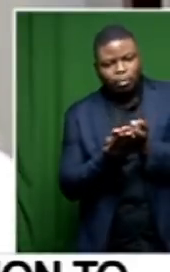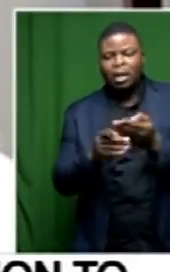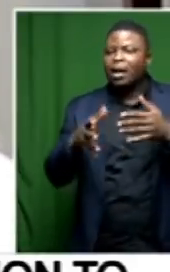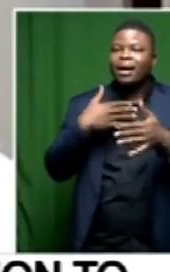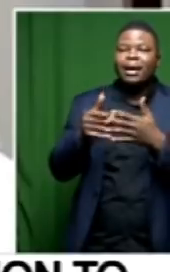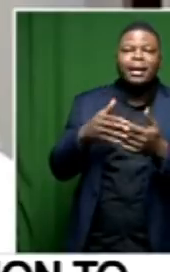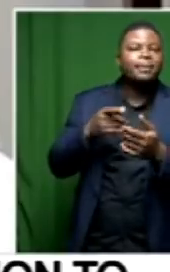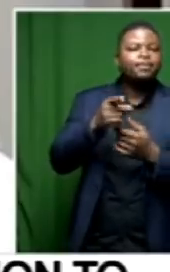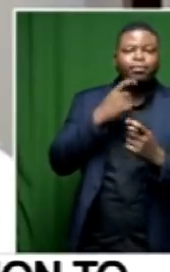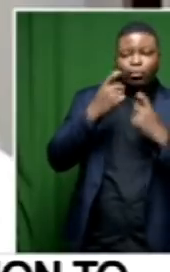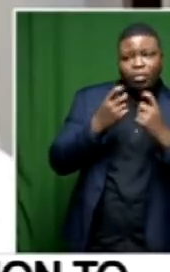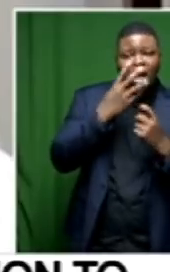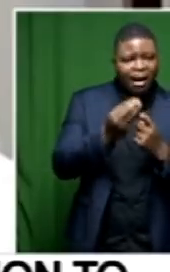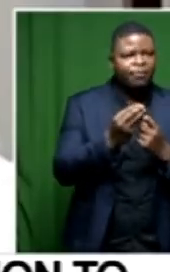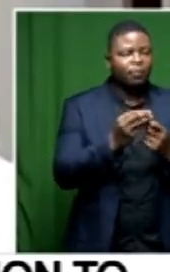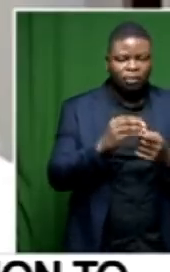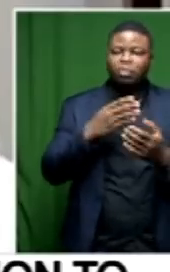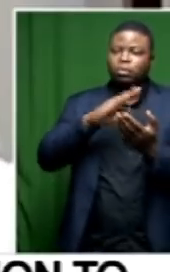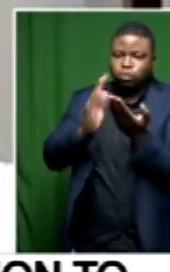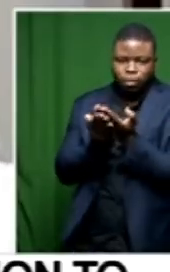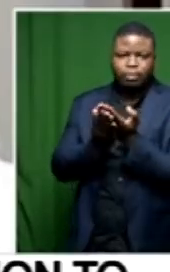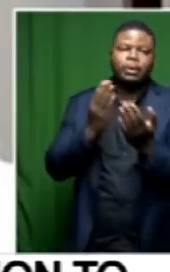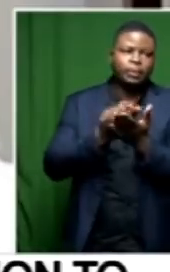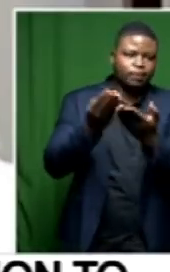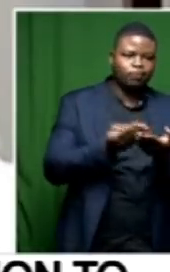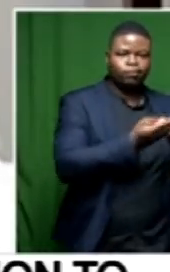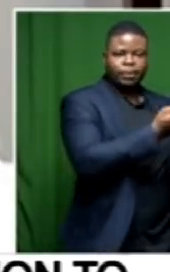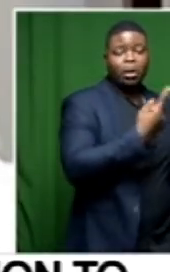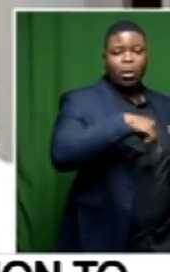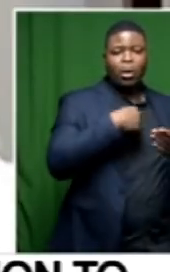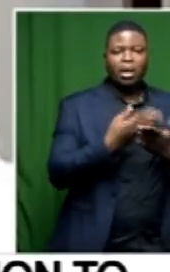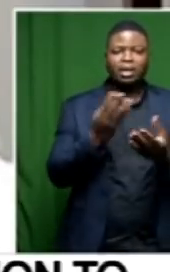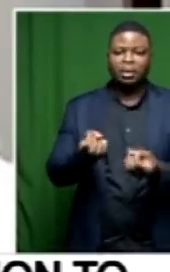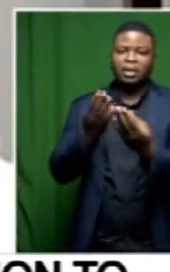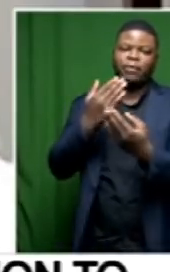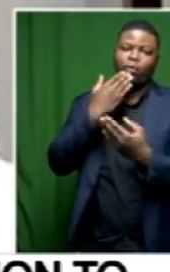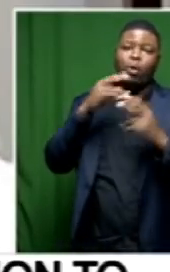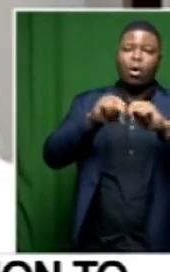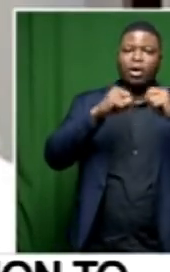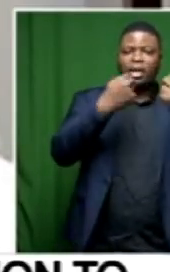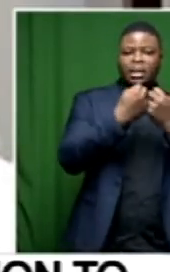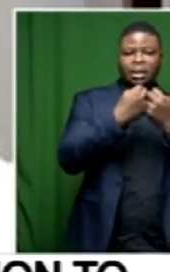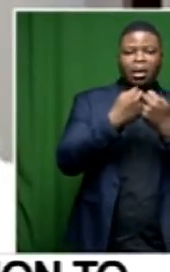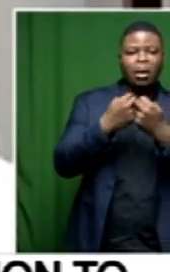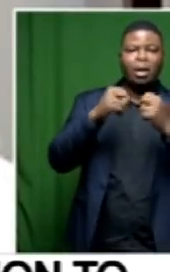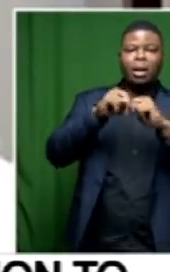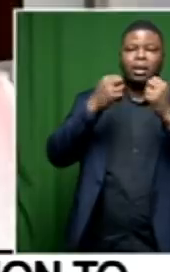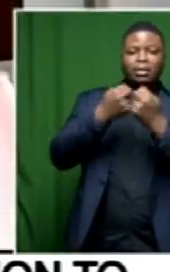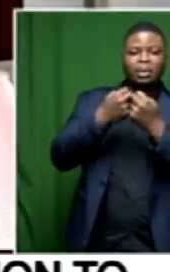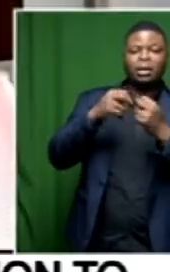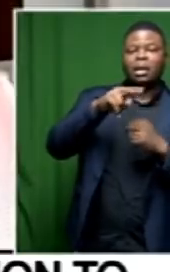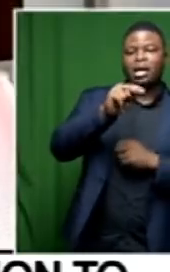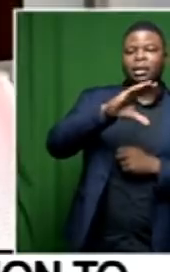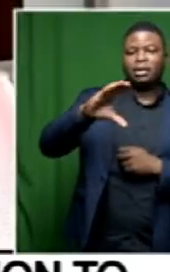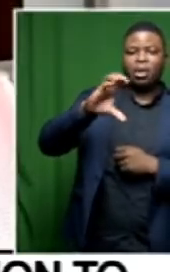breach. And that is our brief, and to report that to the National Assembly and the National Council of Provinces.